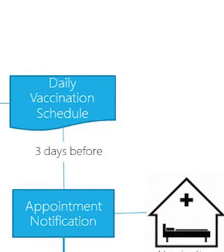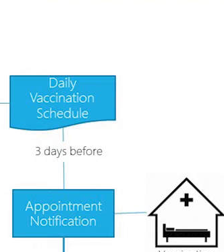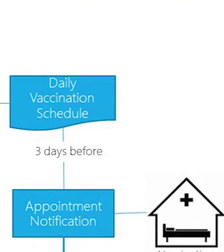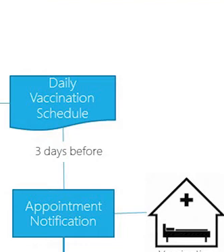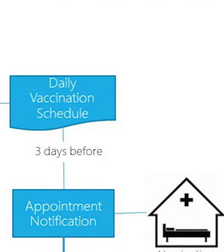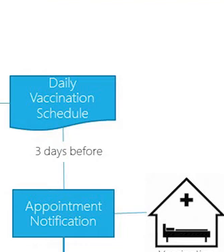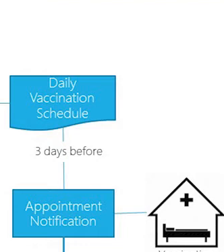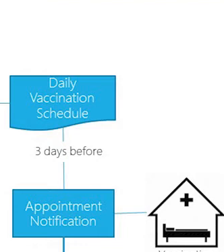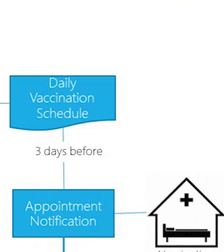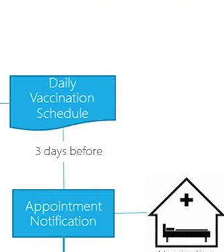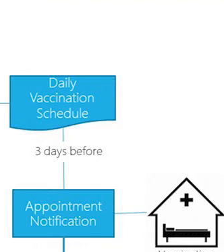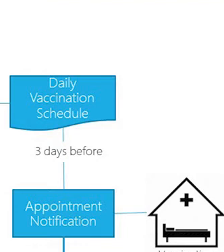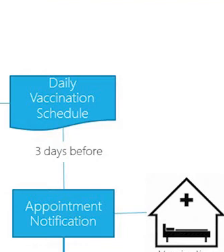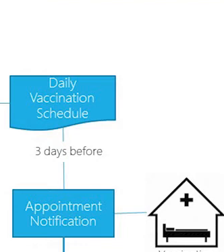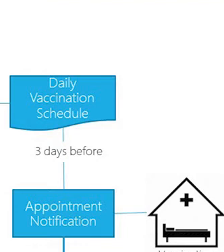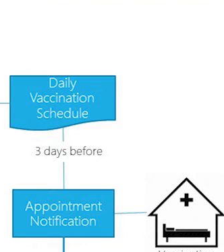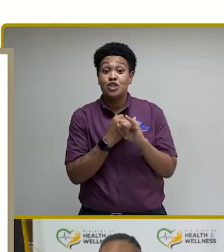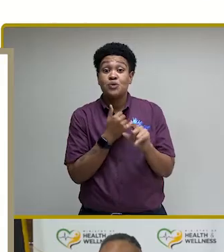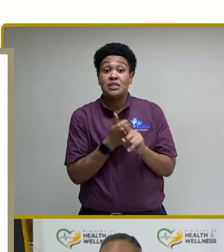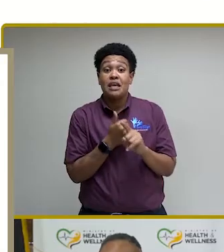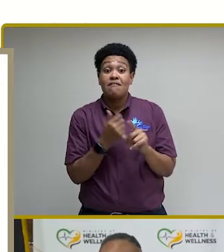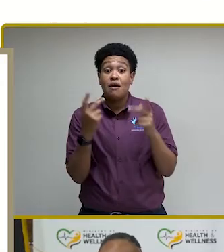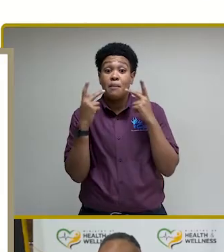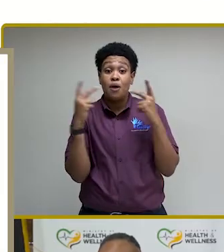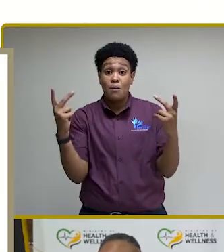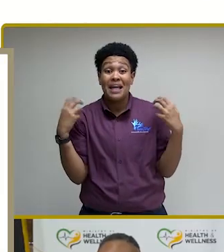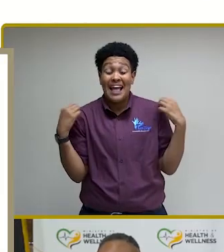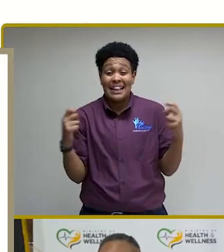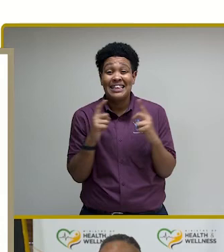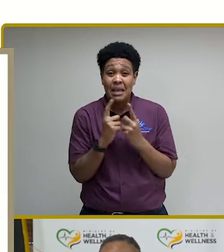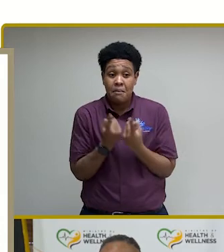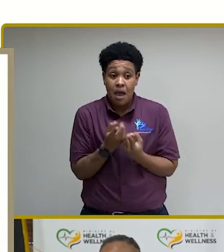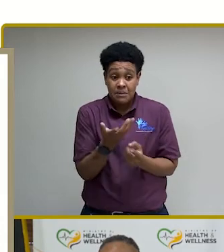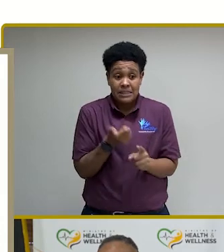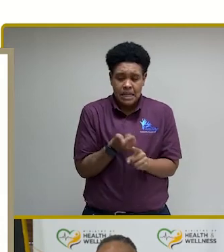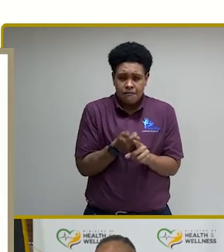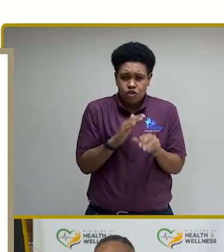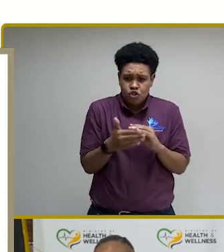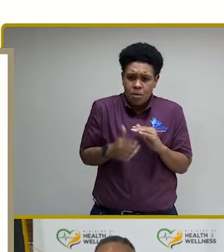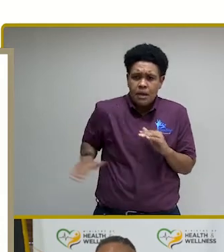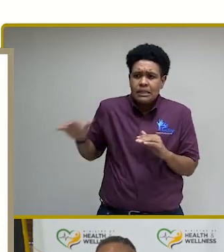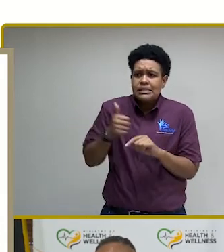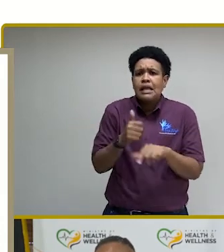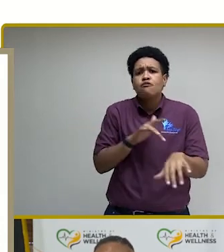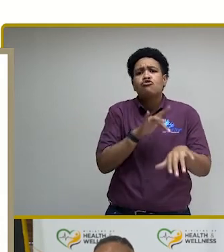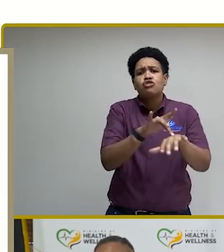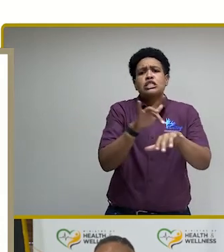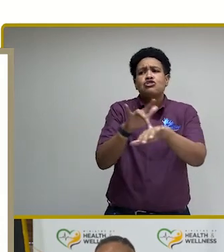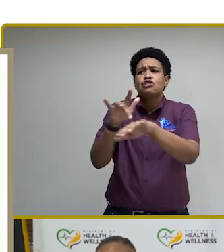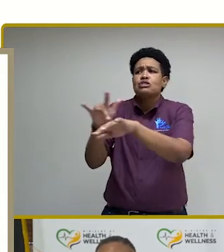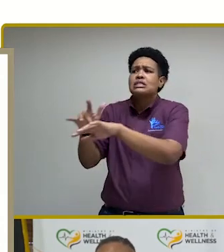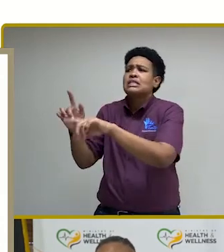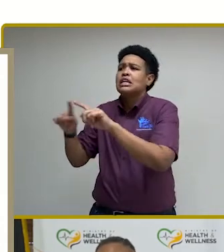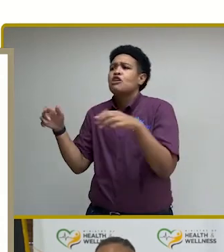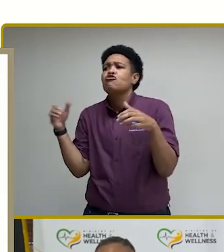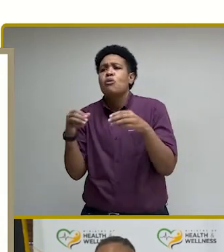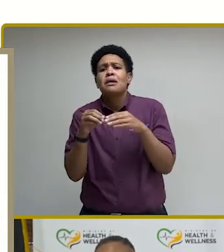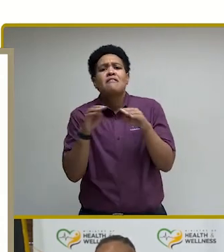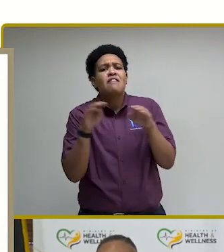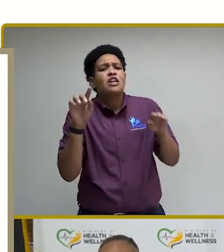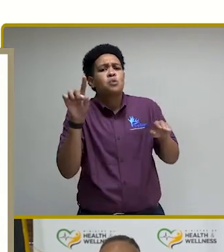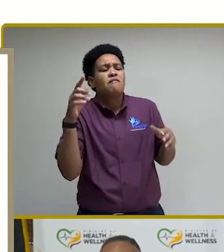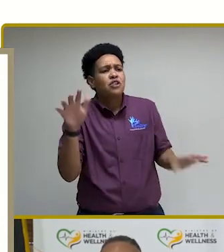health institutions, the public health departments across the island have been reaching out to the different groups in phase